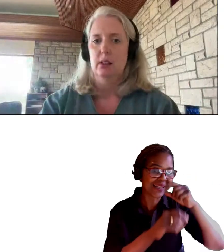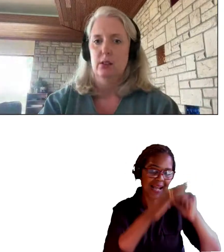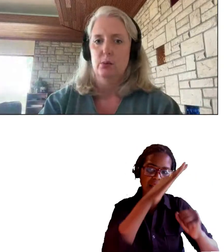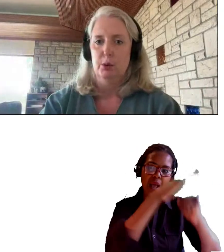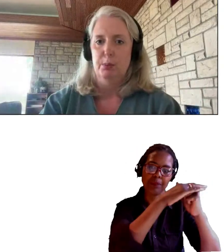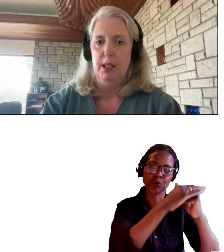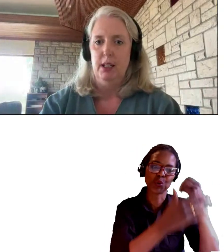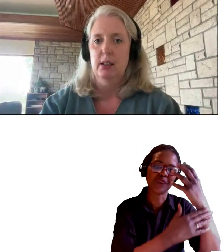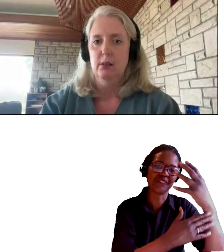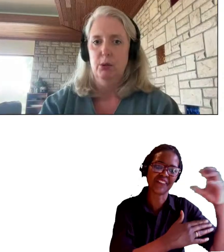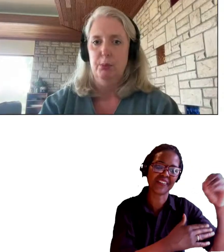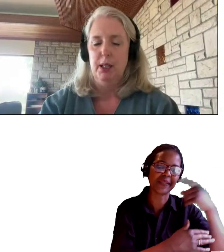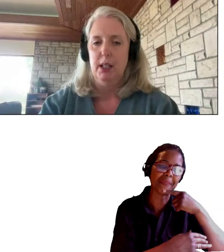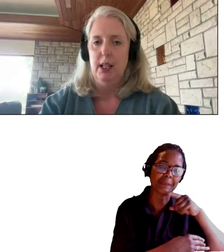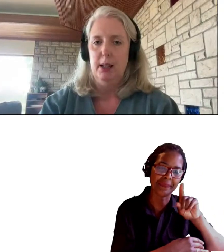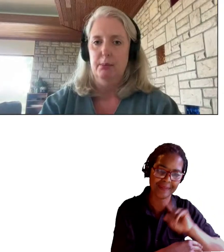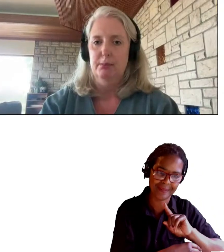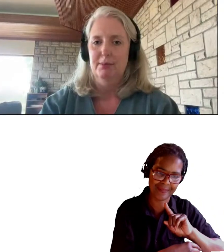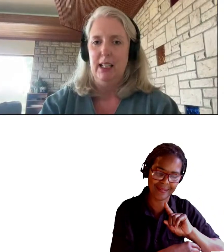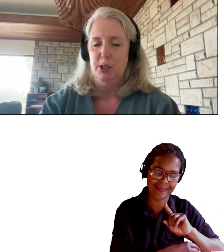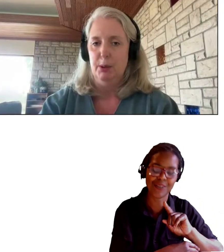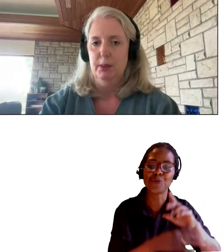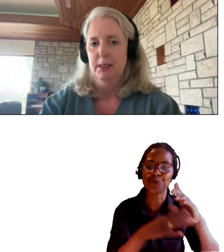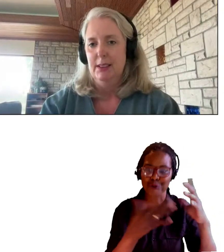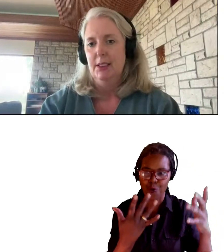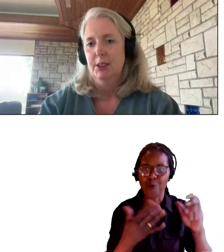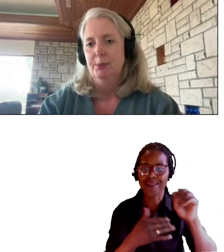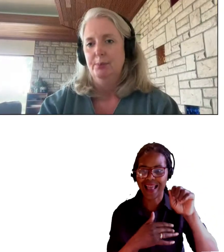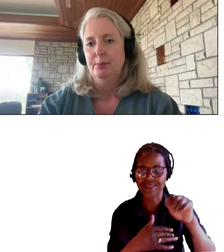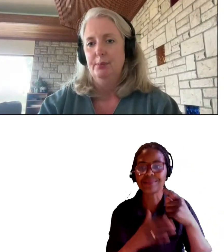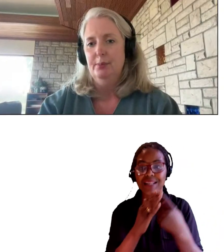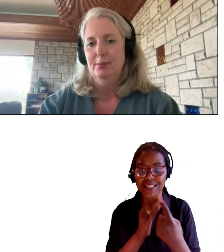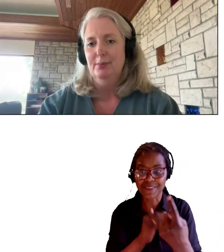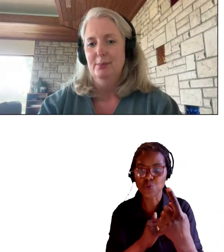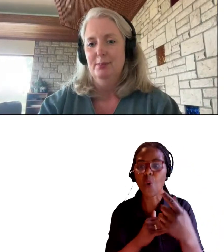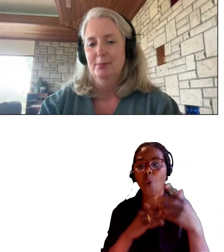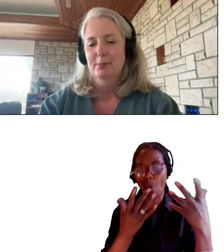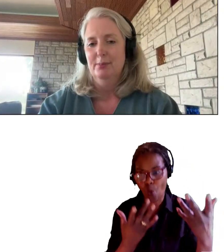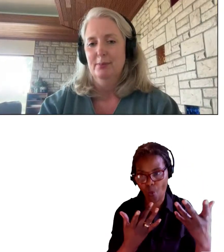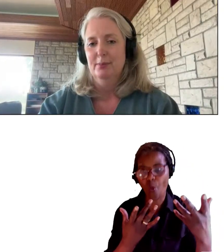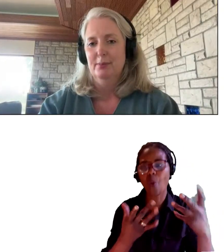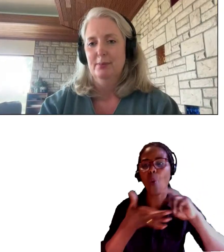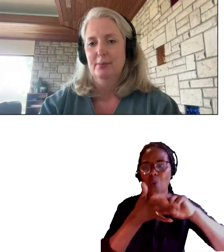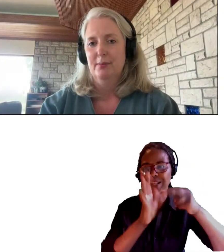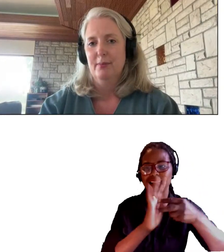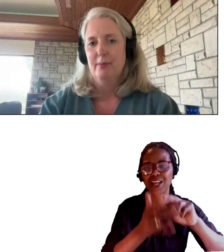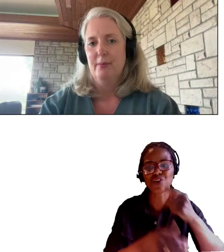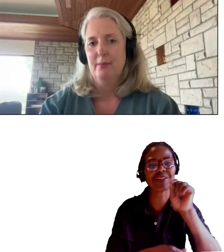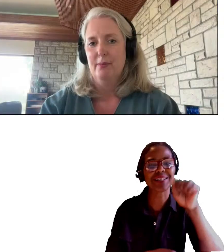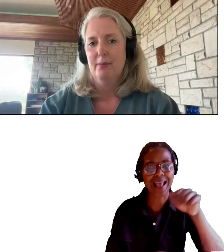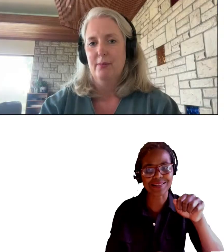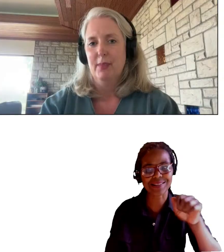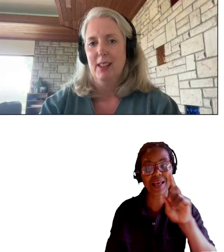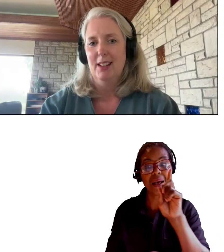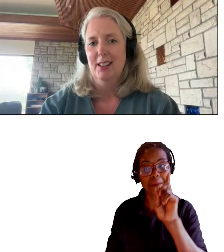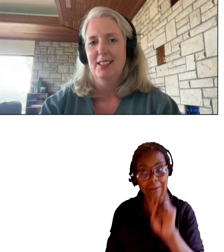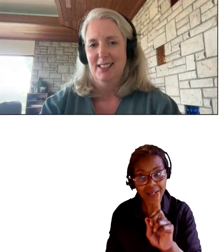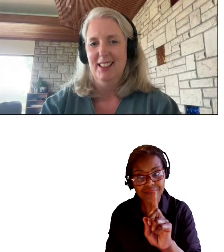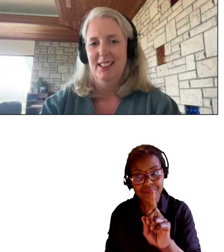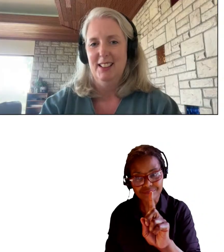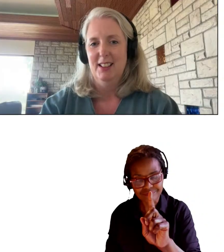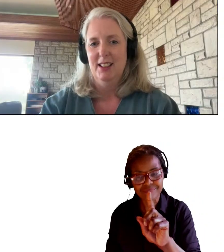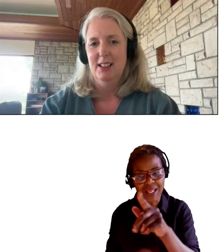those scales would be eligible. But artist-led.